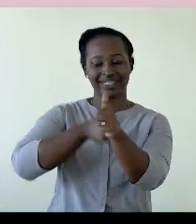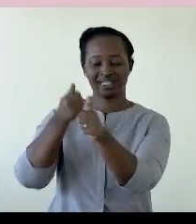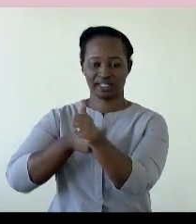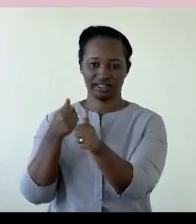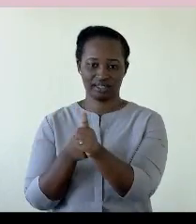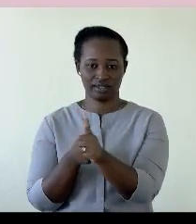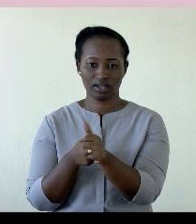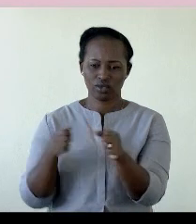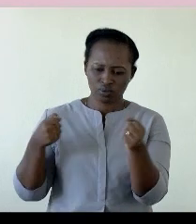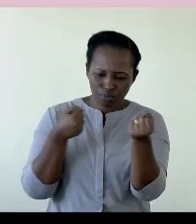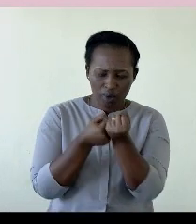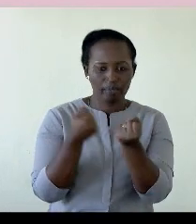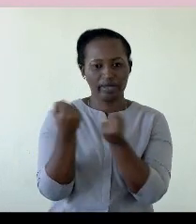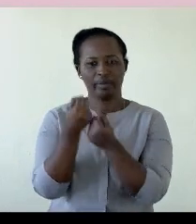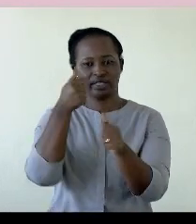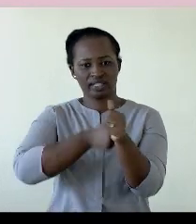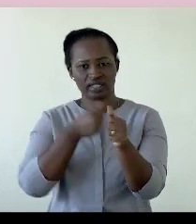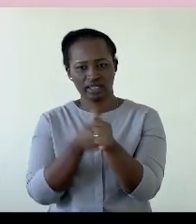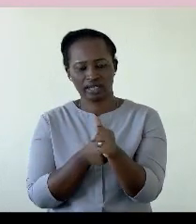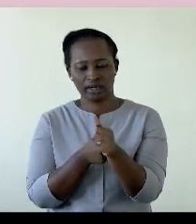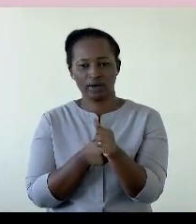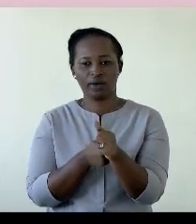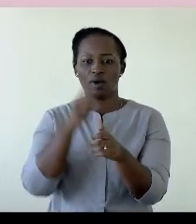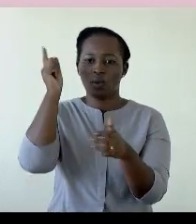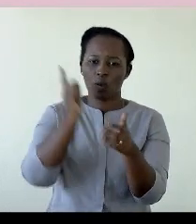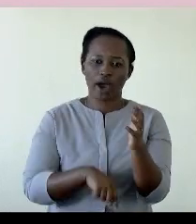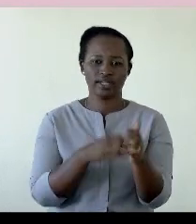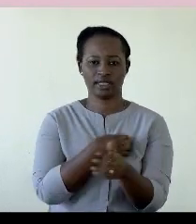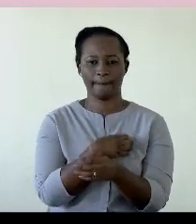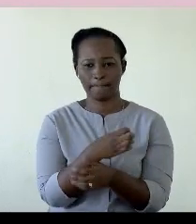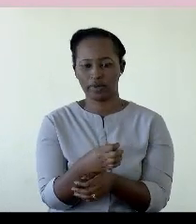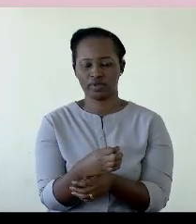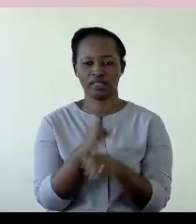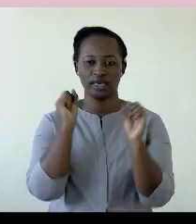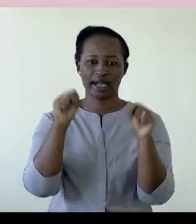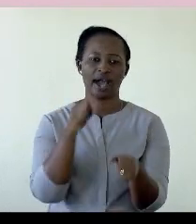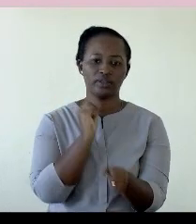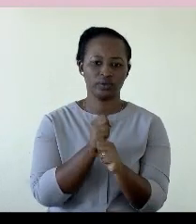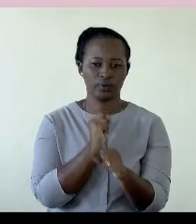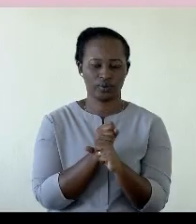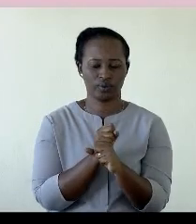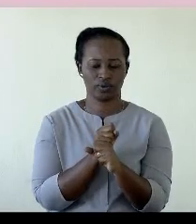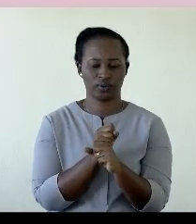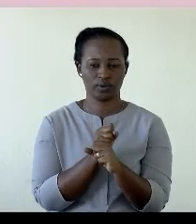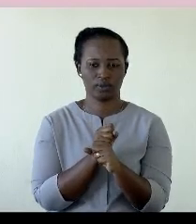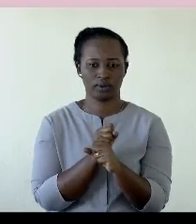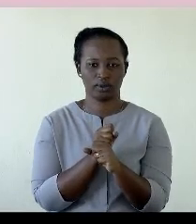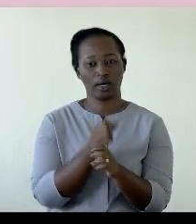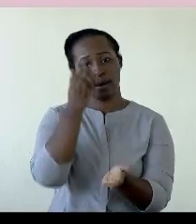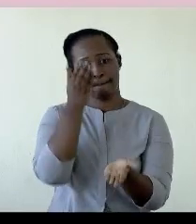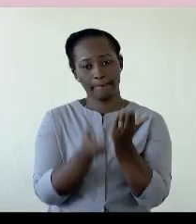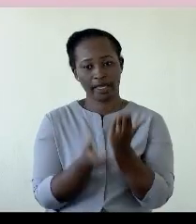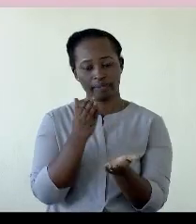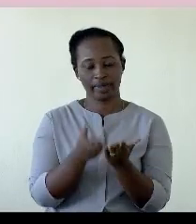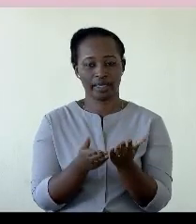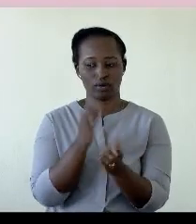to complement each other. What a boss can do, maybe